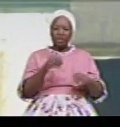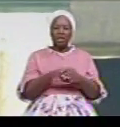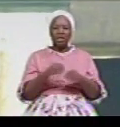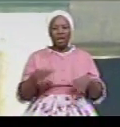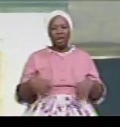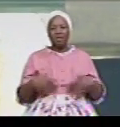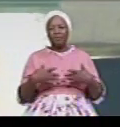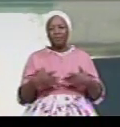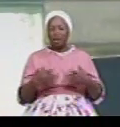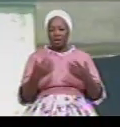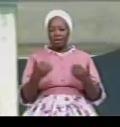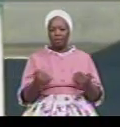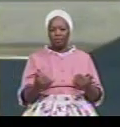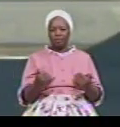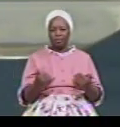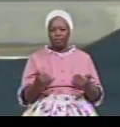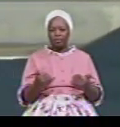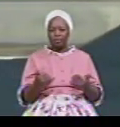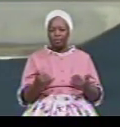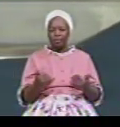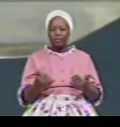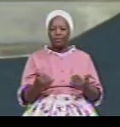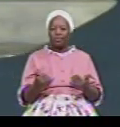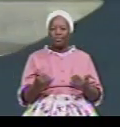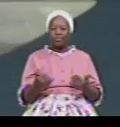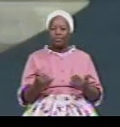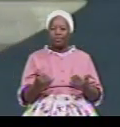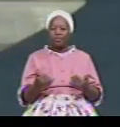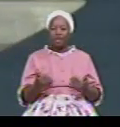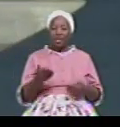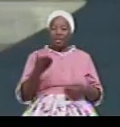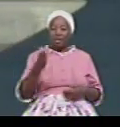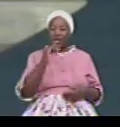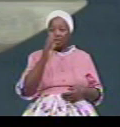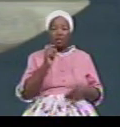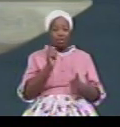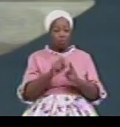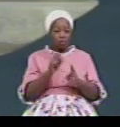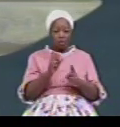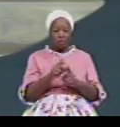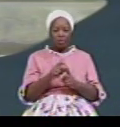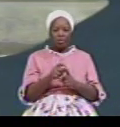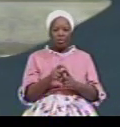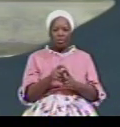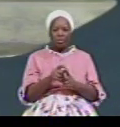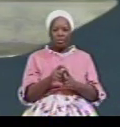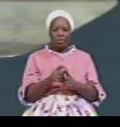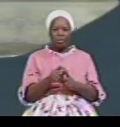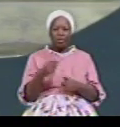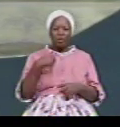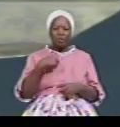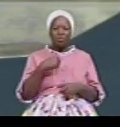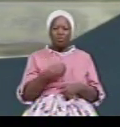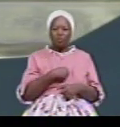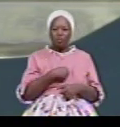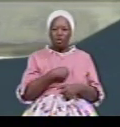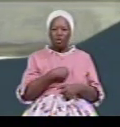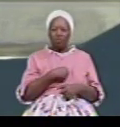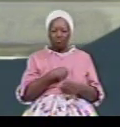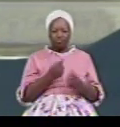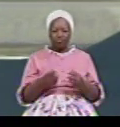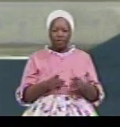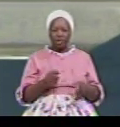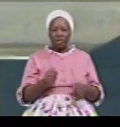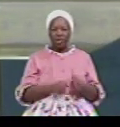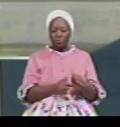And now, there's a word we shrink from.